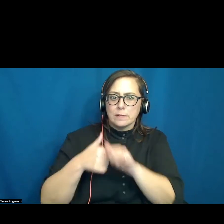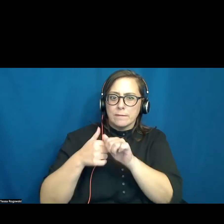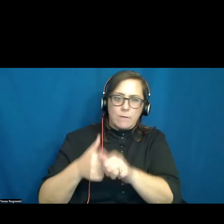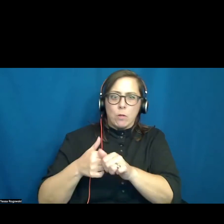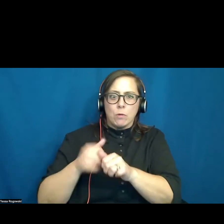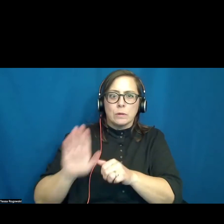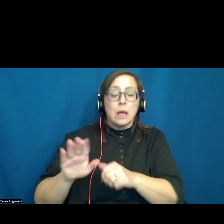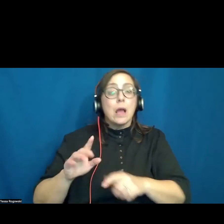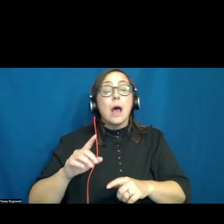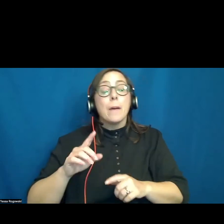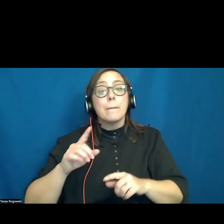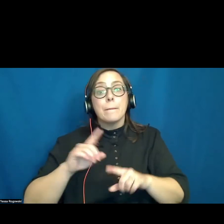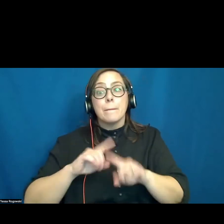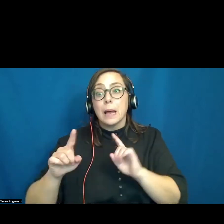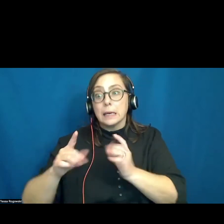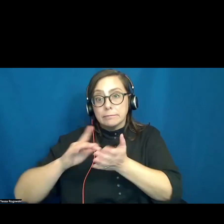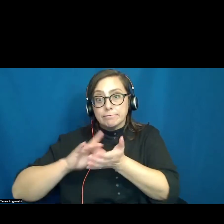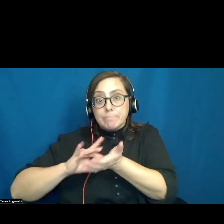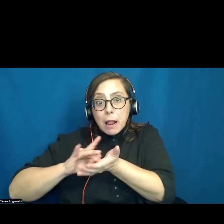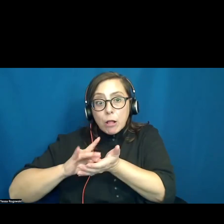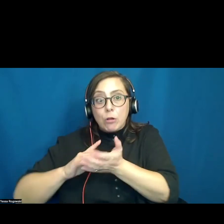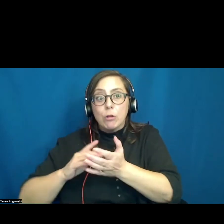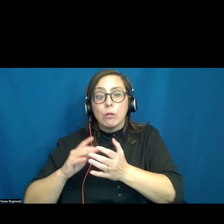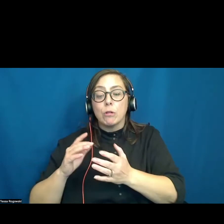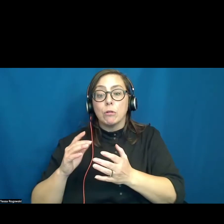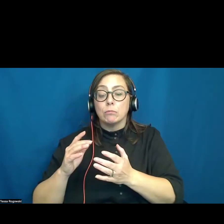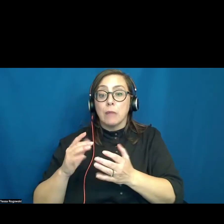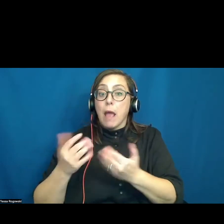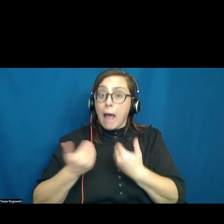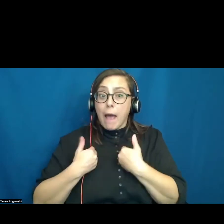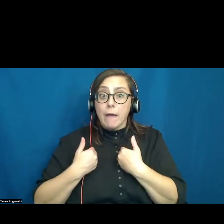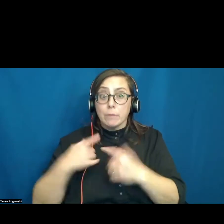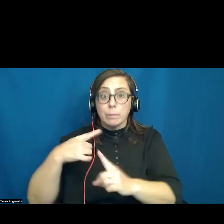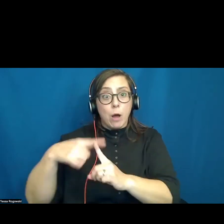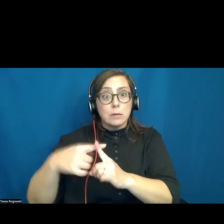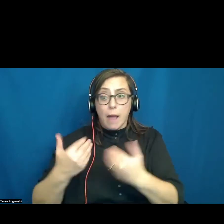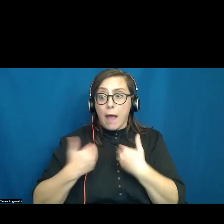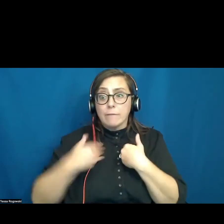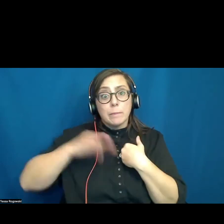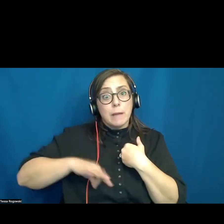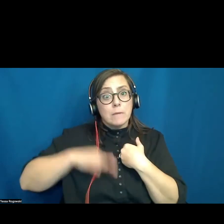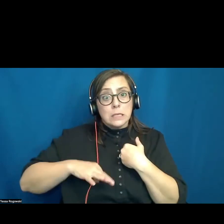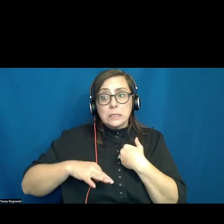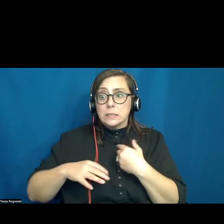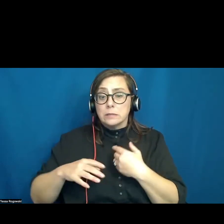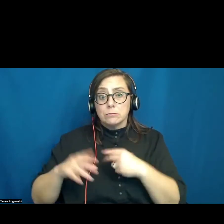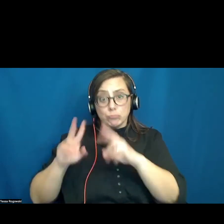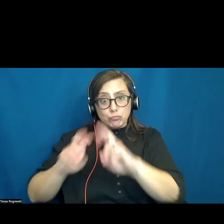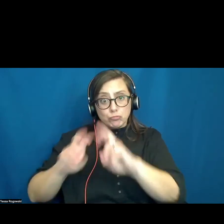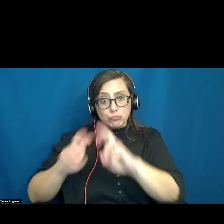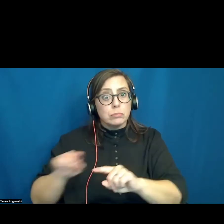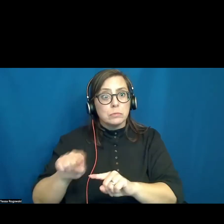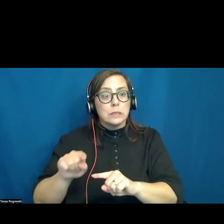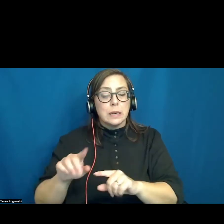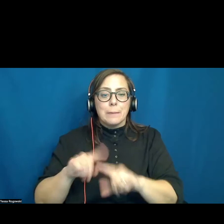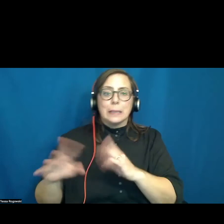think the medical model is not without its benefits, even though it has many harms as well. These things, it's all very